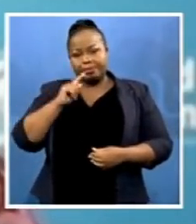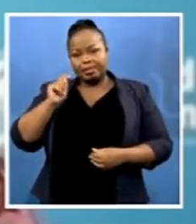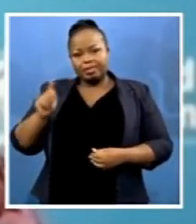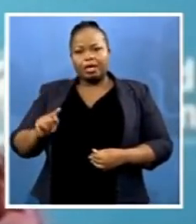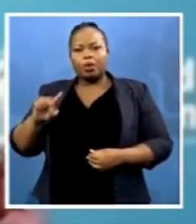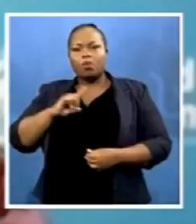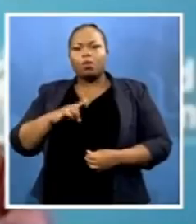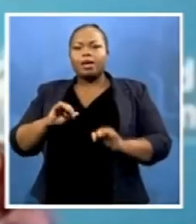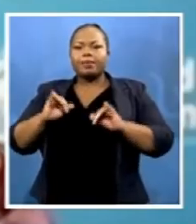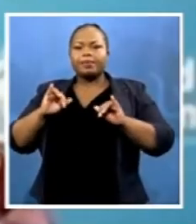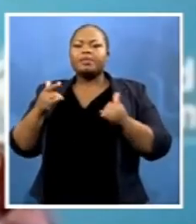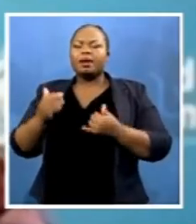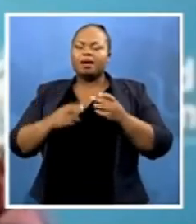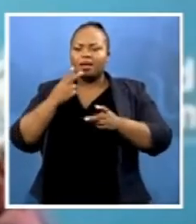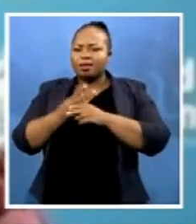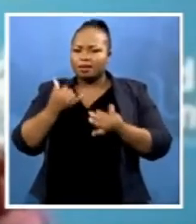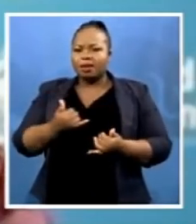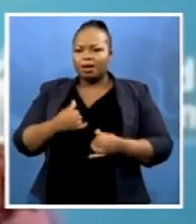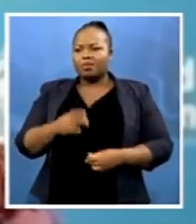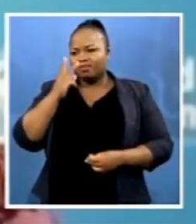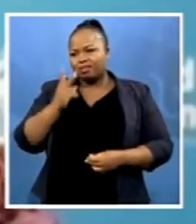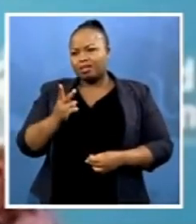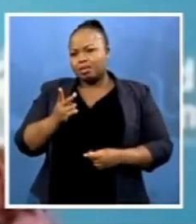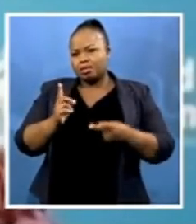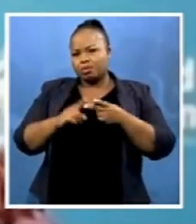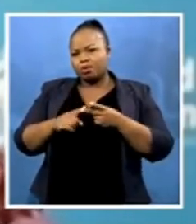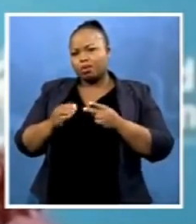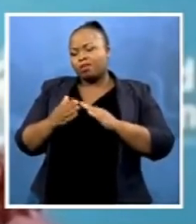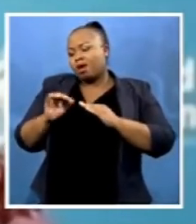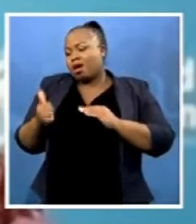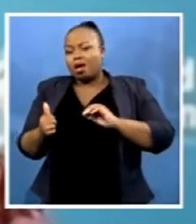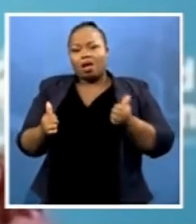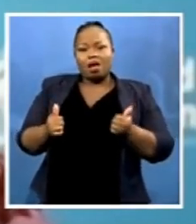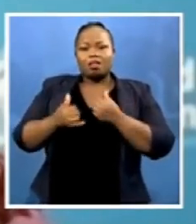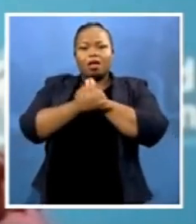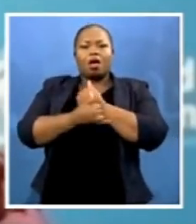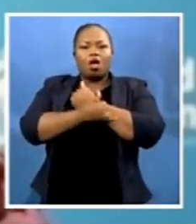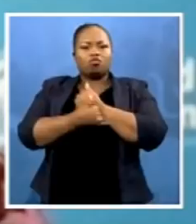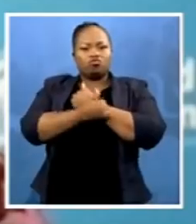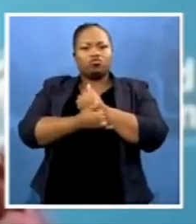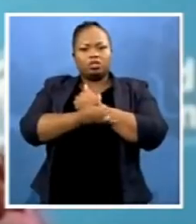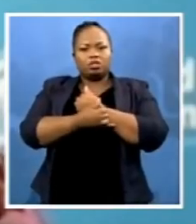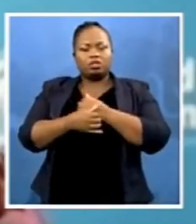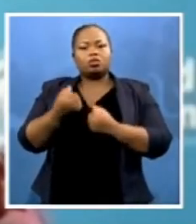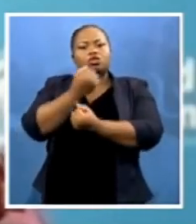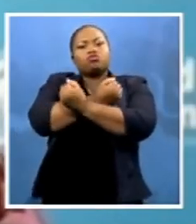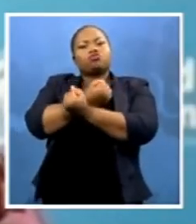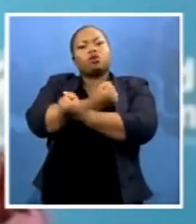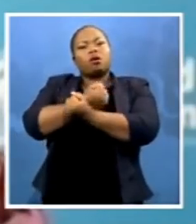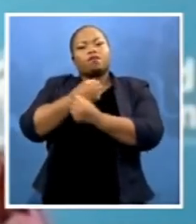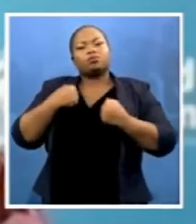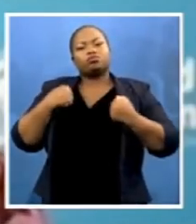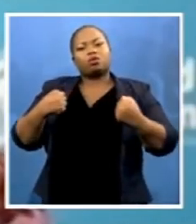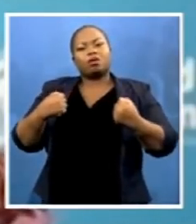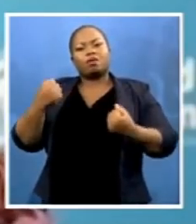had reports from neighboring countries that truck drivers, people who are traveling by road carrying cargo from